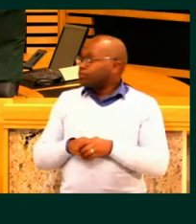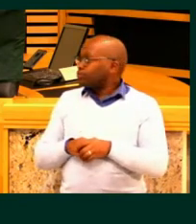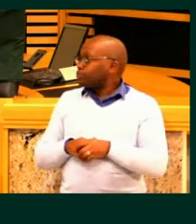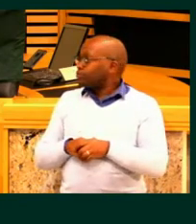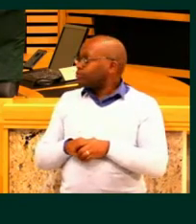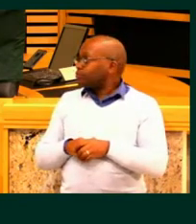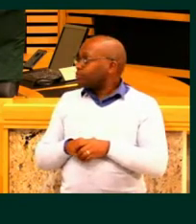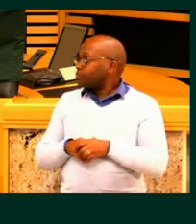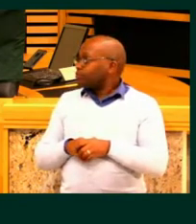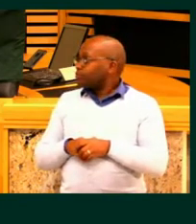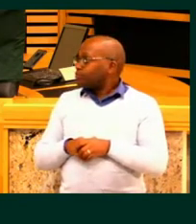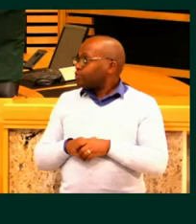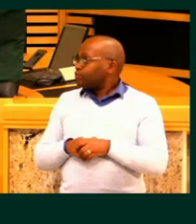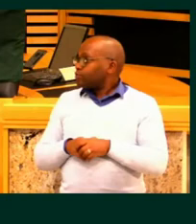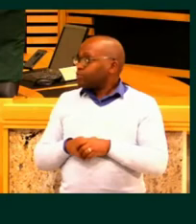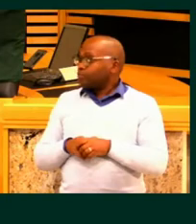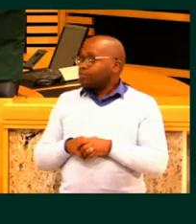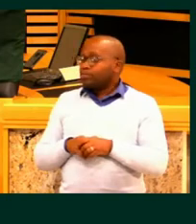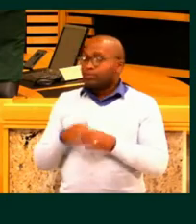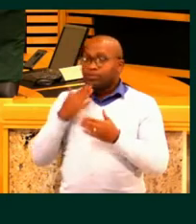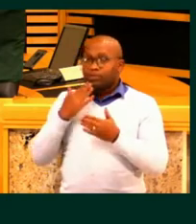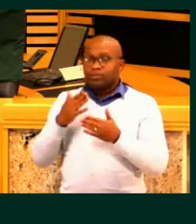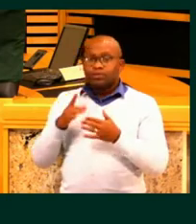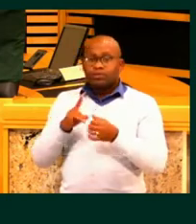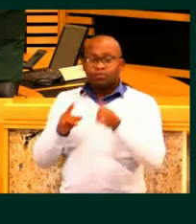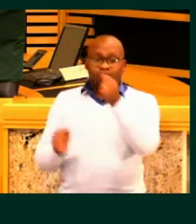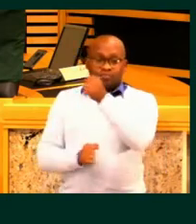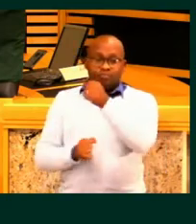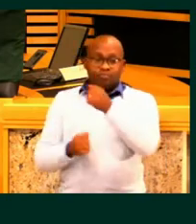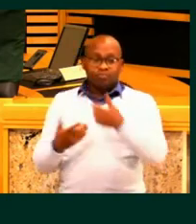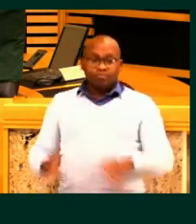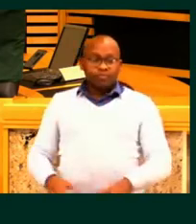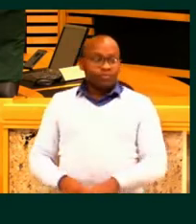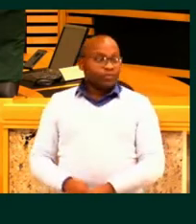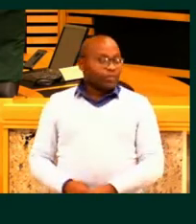uh Advocate P the house is